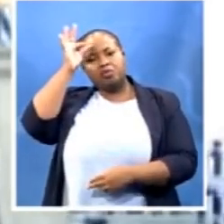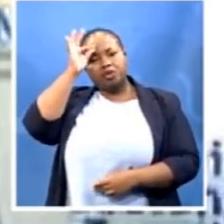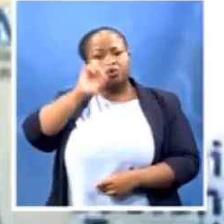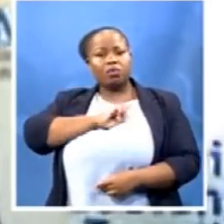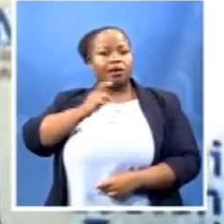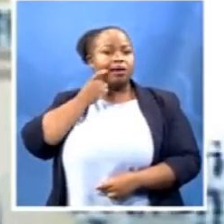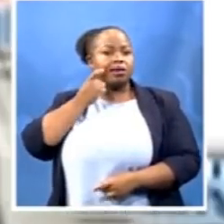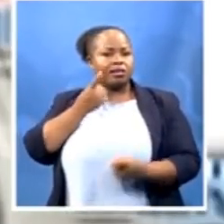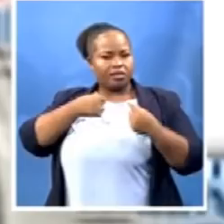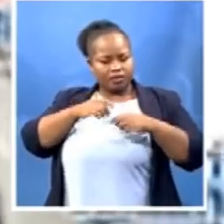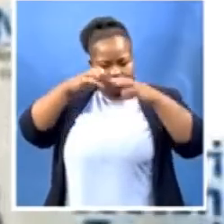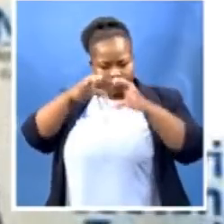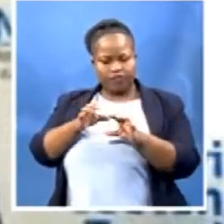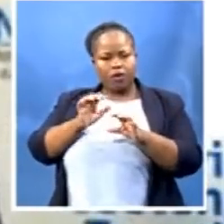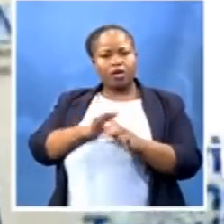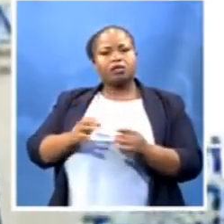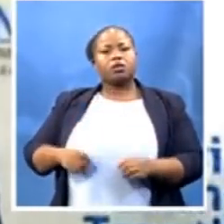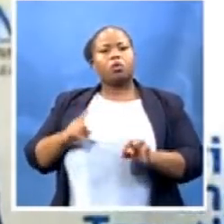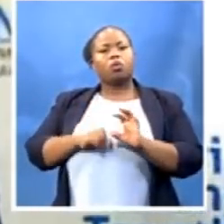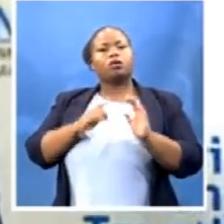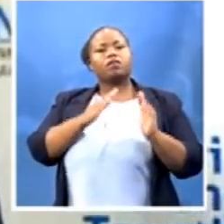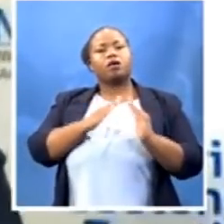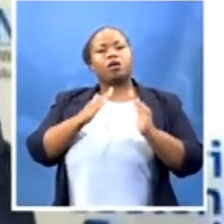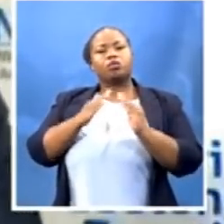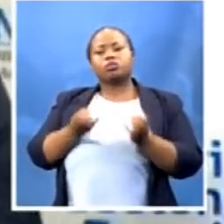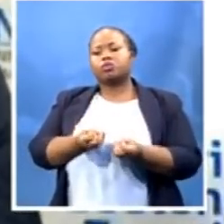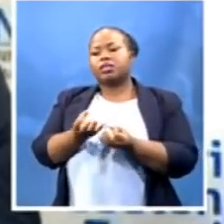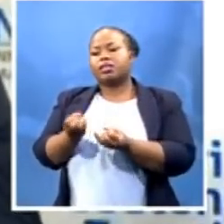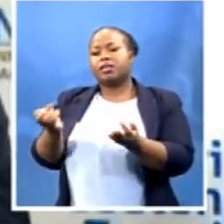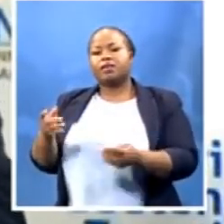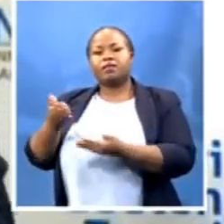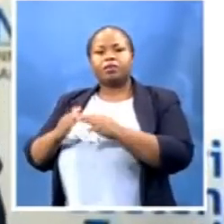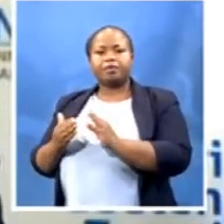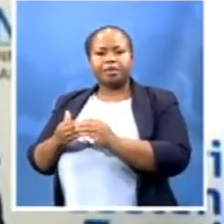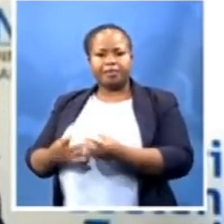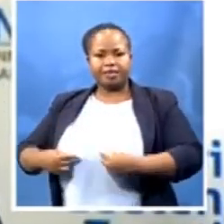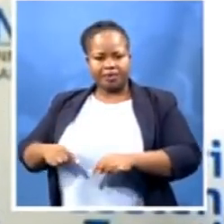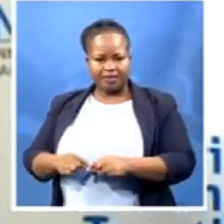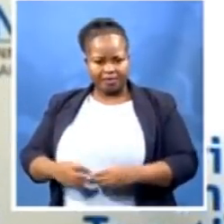quality housing to them at an accelerated pace. Thank you.